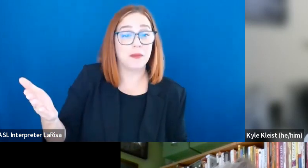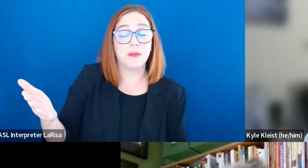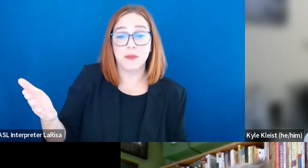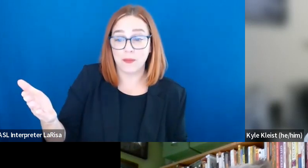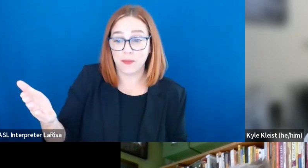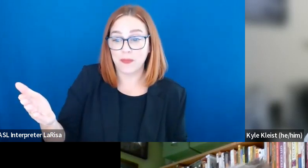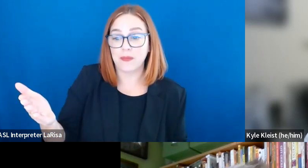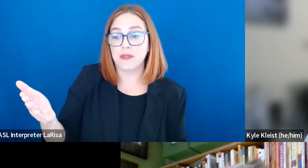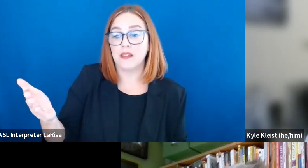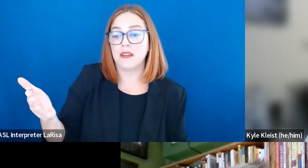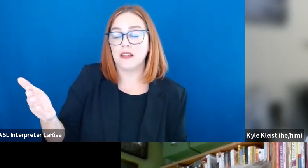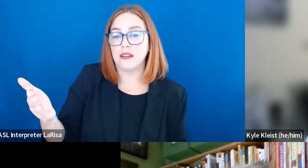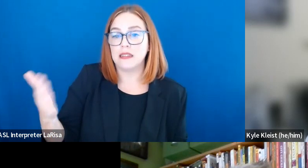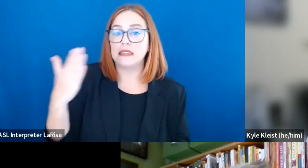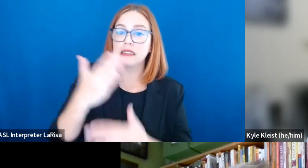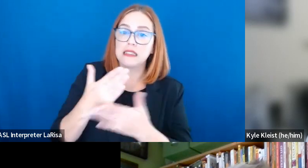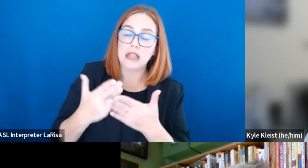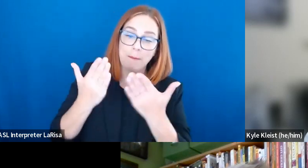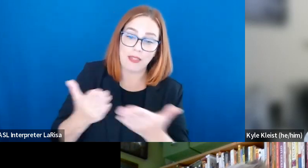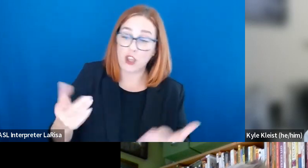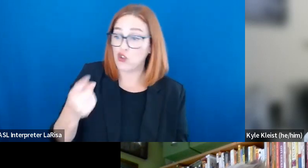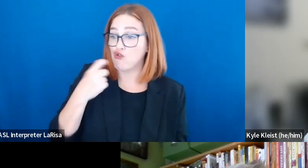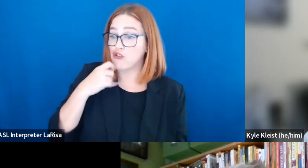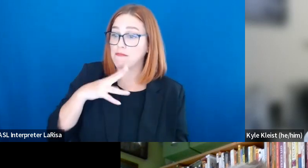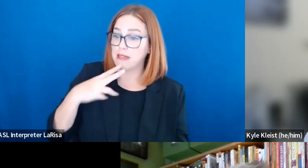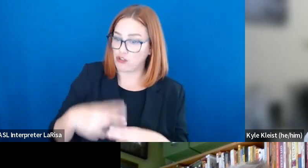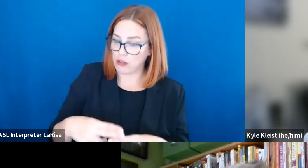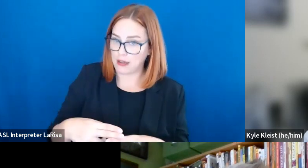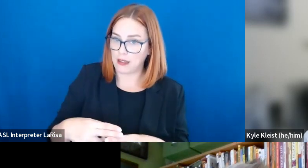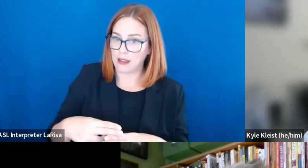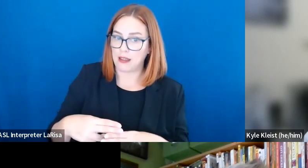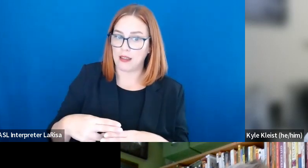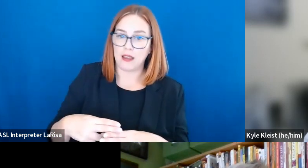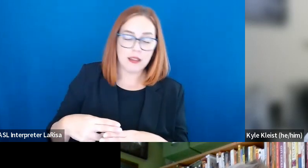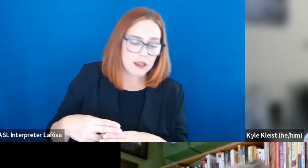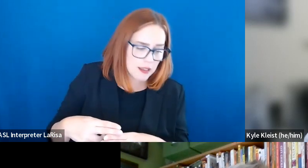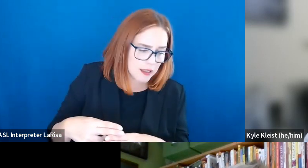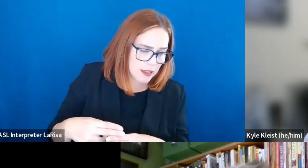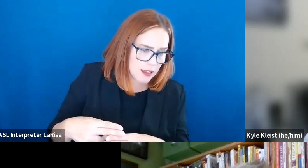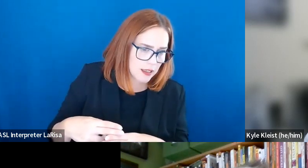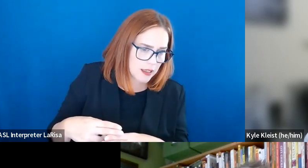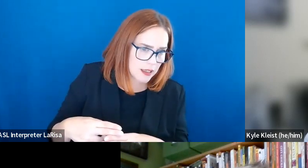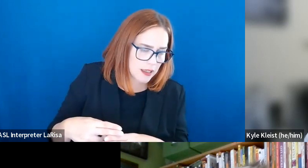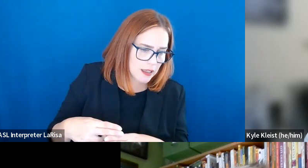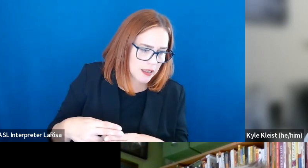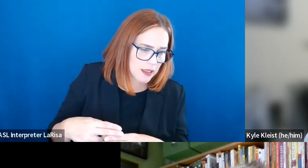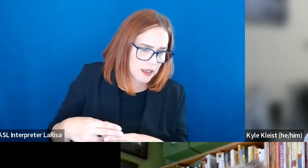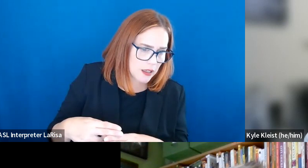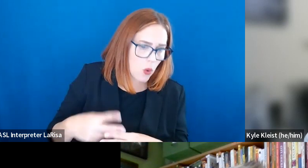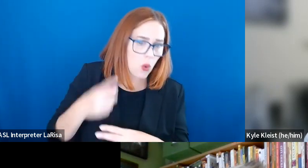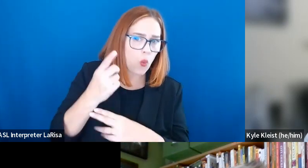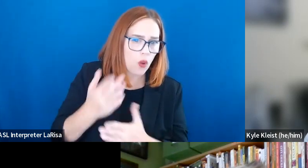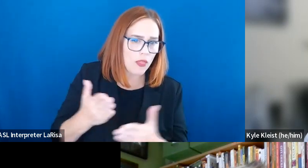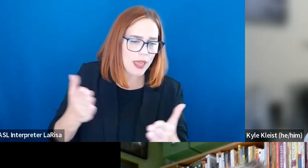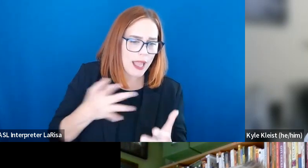is looking at, I mean, some of the things that you just talked about, confidentiality as well. That's one of the things that, you know, I always